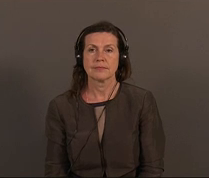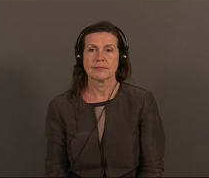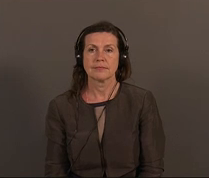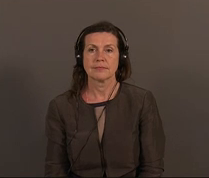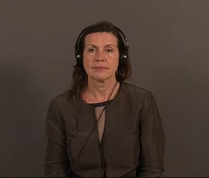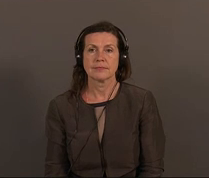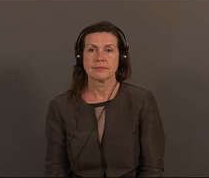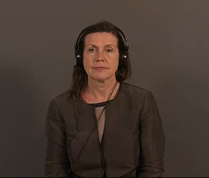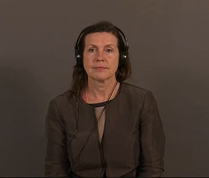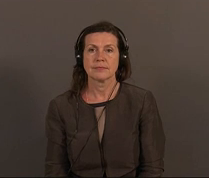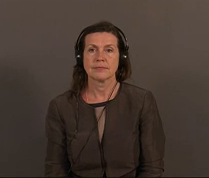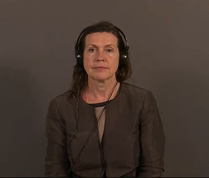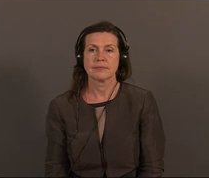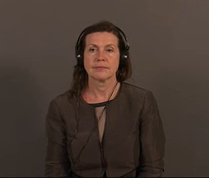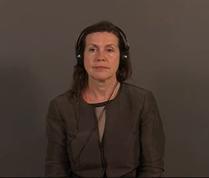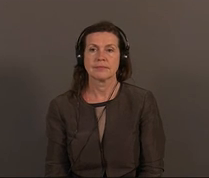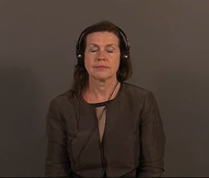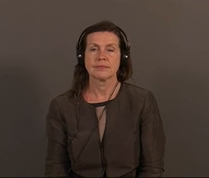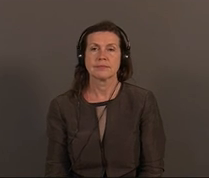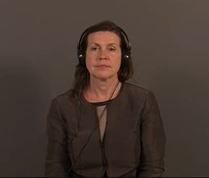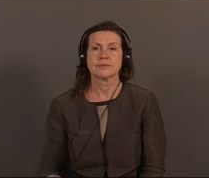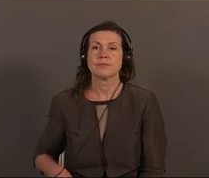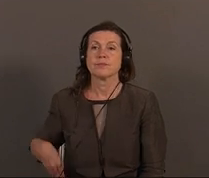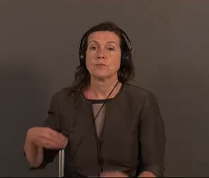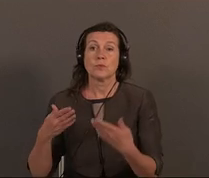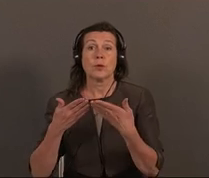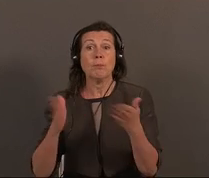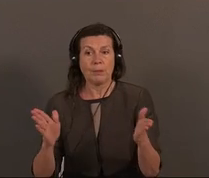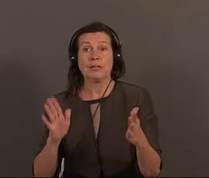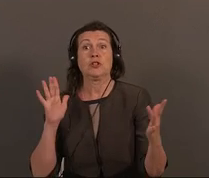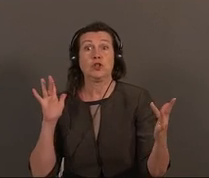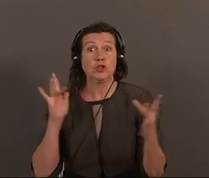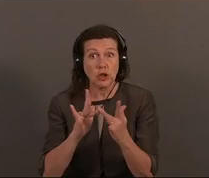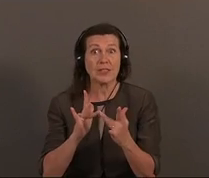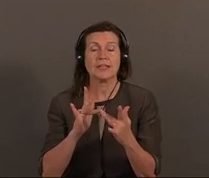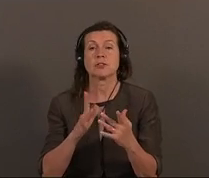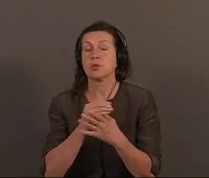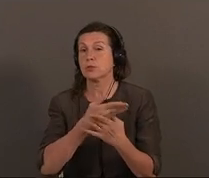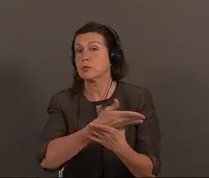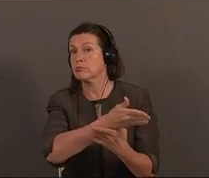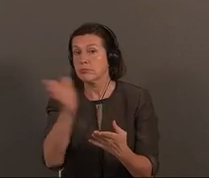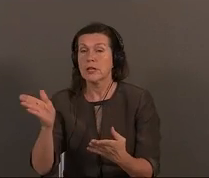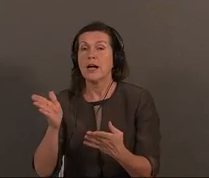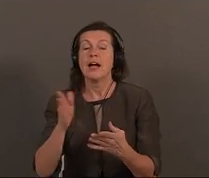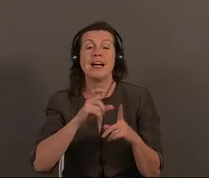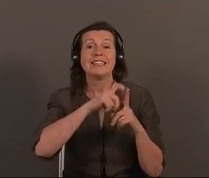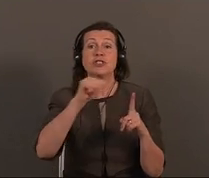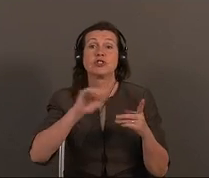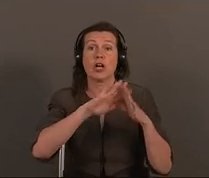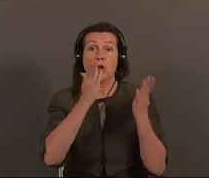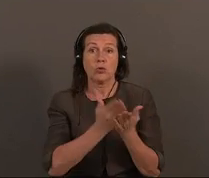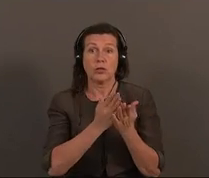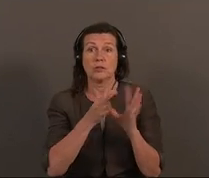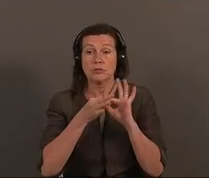The public will be reconnected to the political process, and the digital world will be a place for every citizen thanks to the